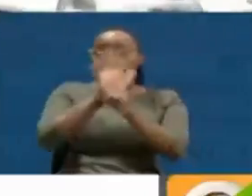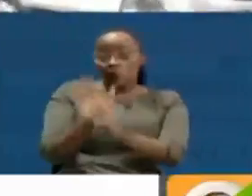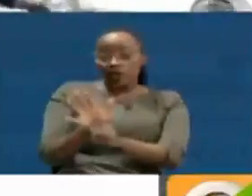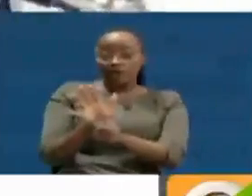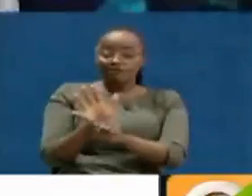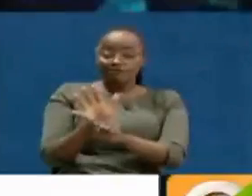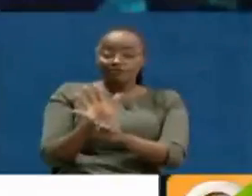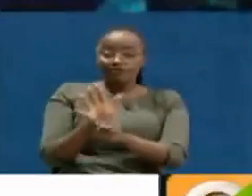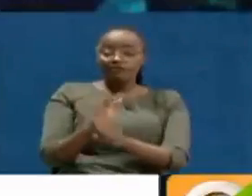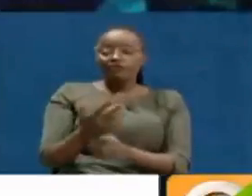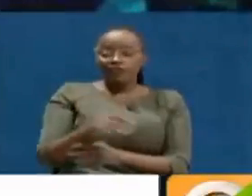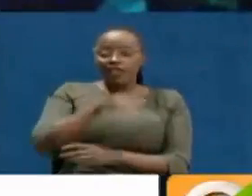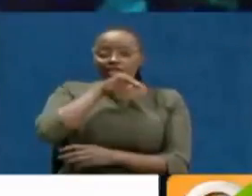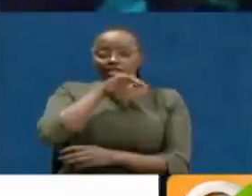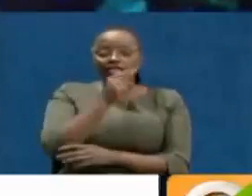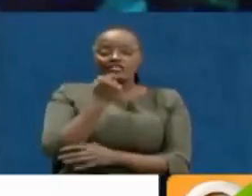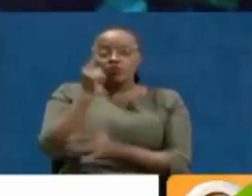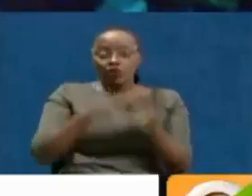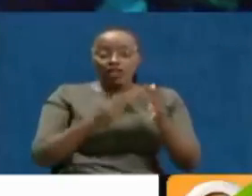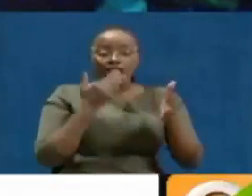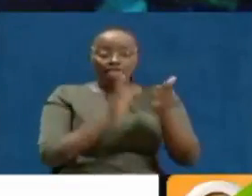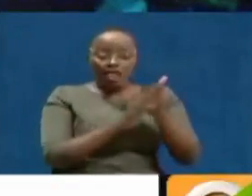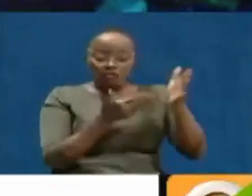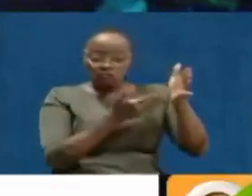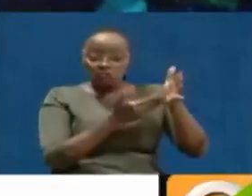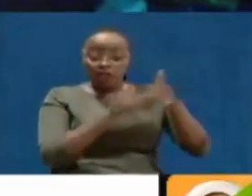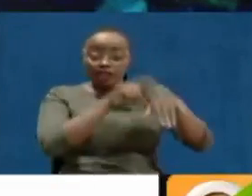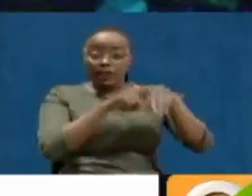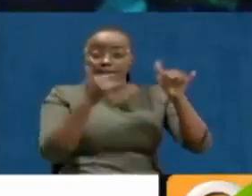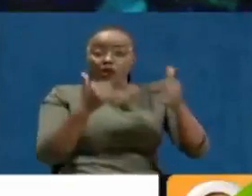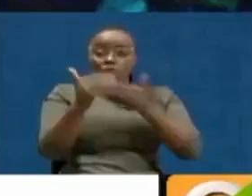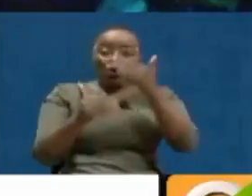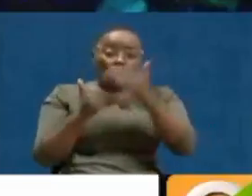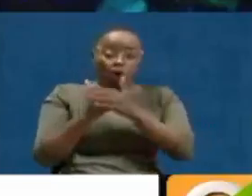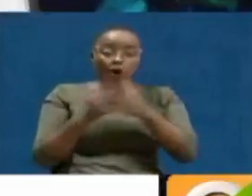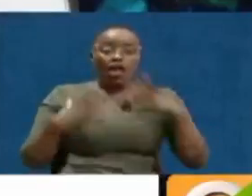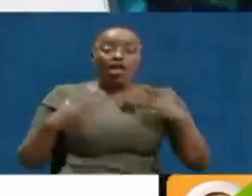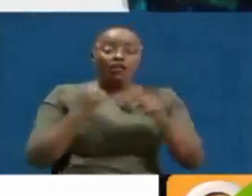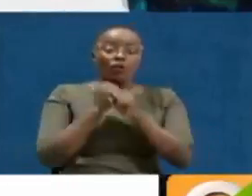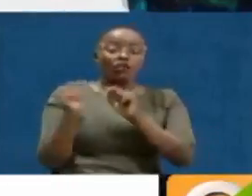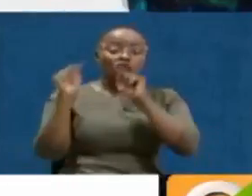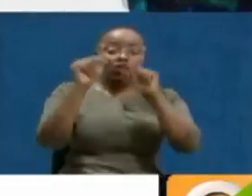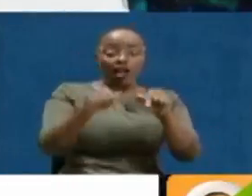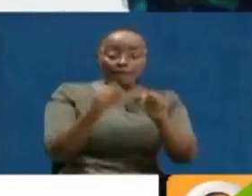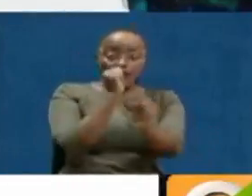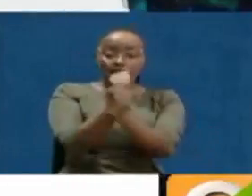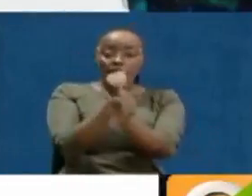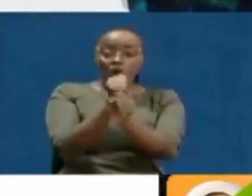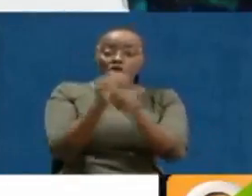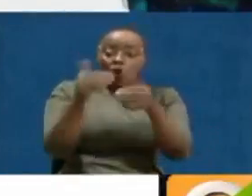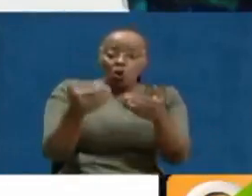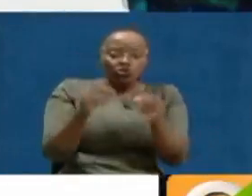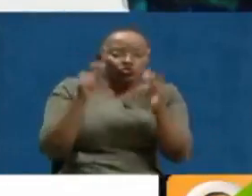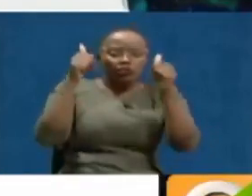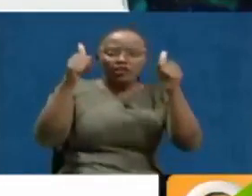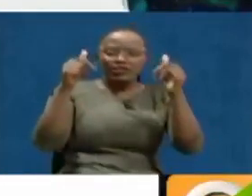COVID-19. The former premier in his statement said, quote, "This is a time we need all the healthcare workers on duty or on standby, not on